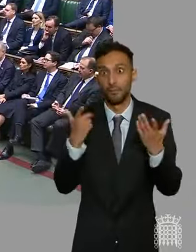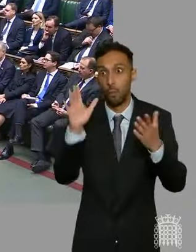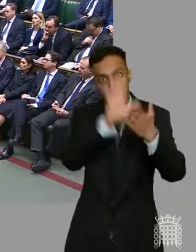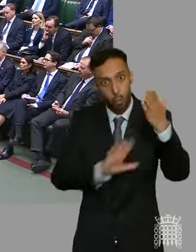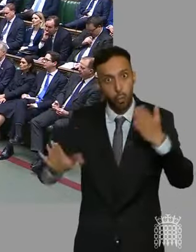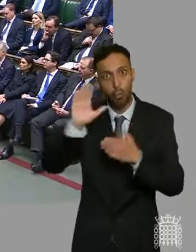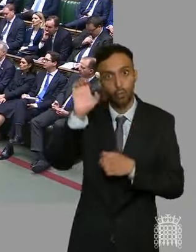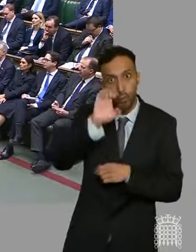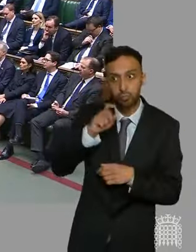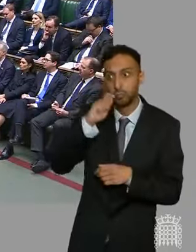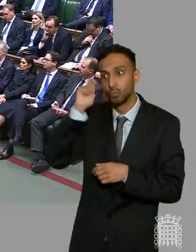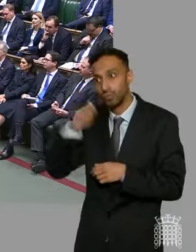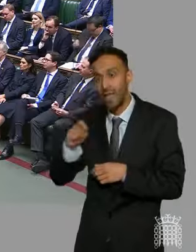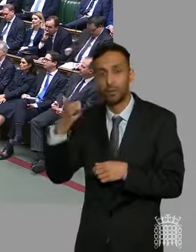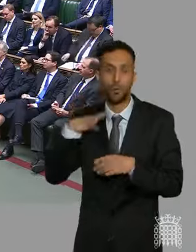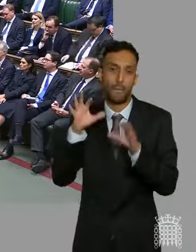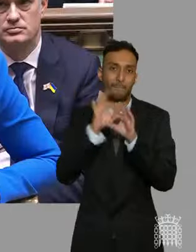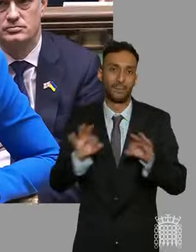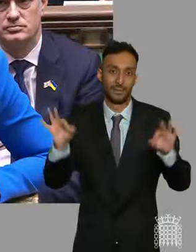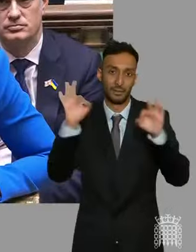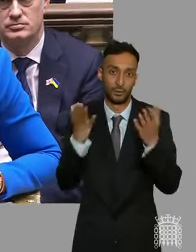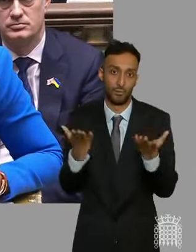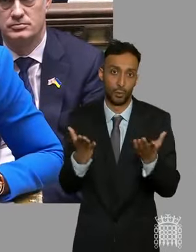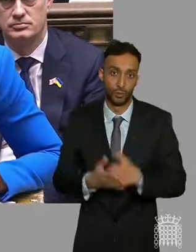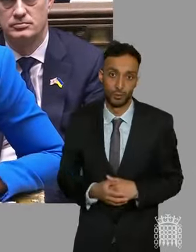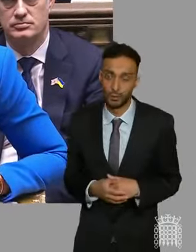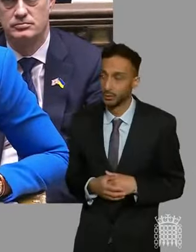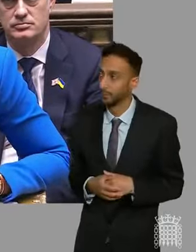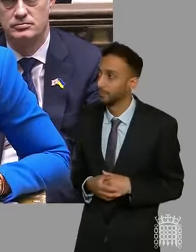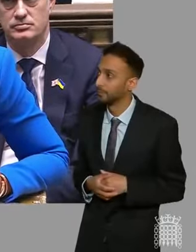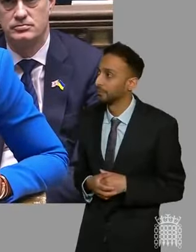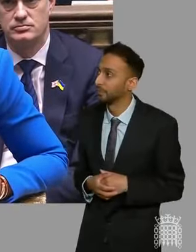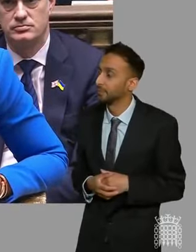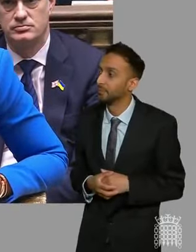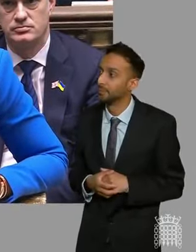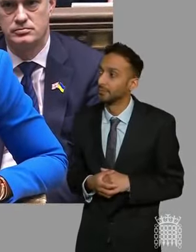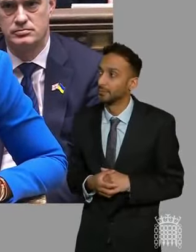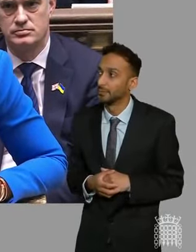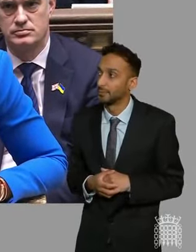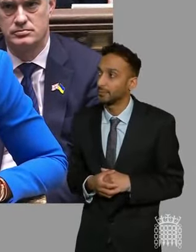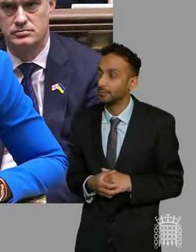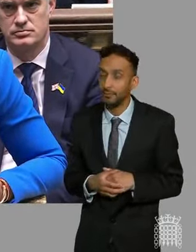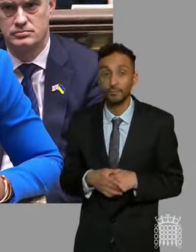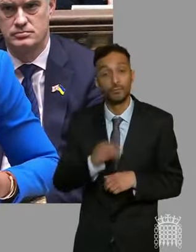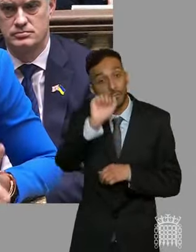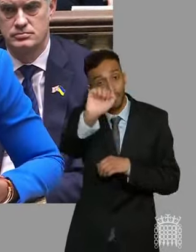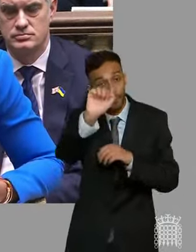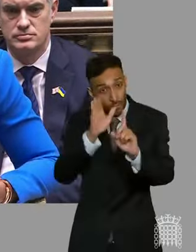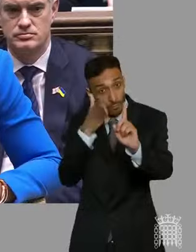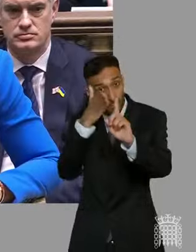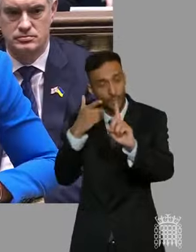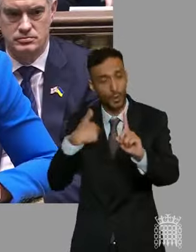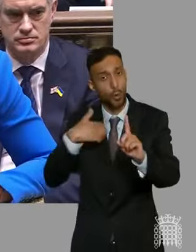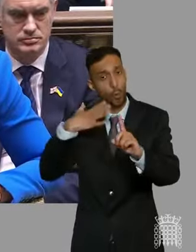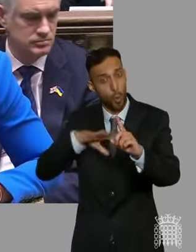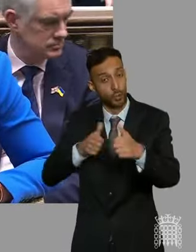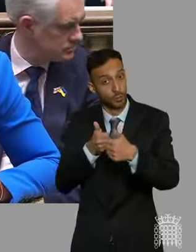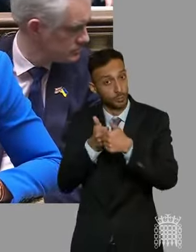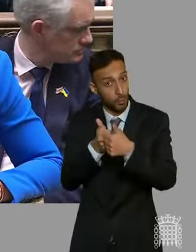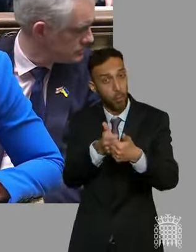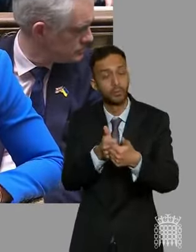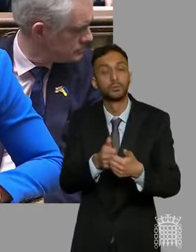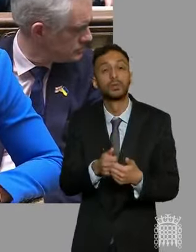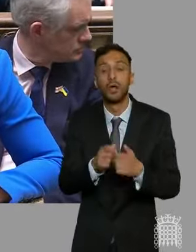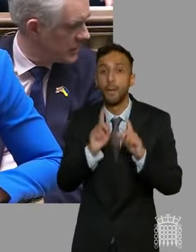Mr. Speaker, this is an endeavour that we want to support him in, but we need to know exactly what it is we're supporting. We need clarity and